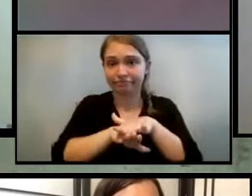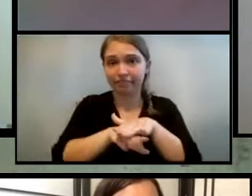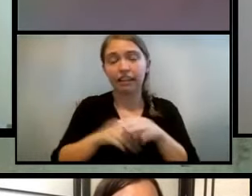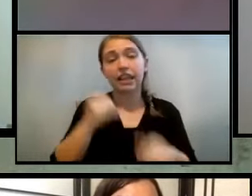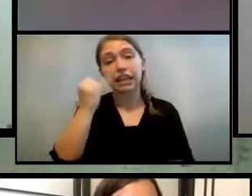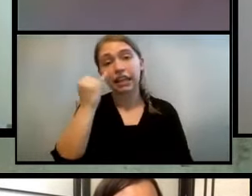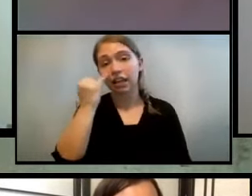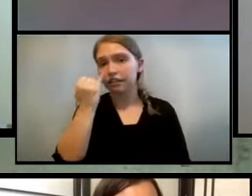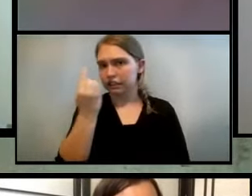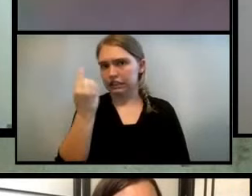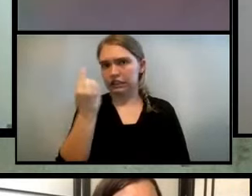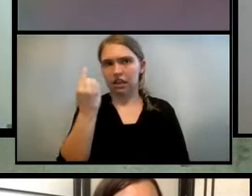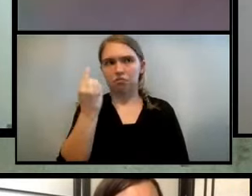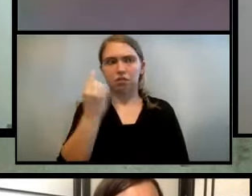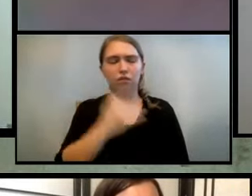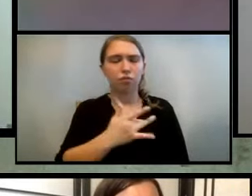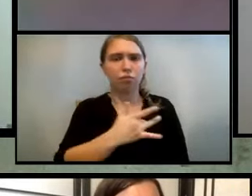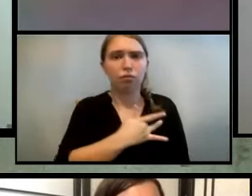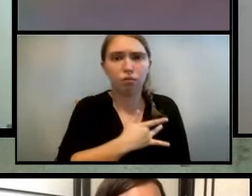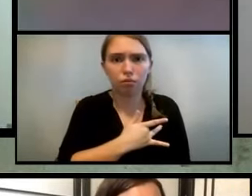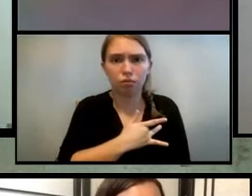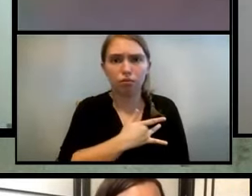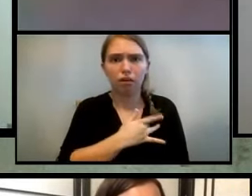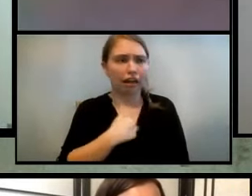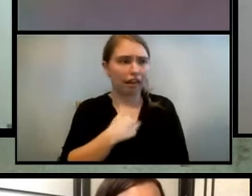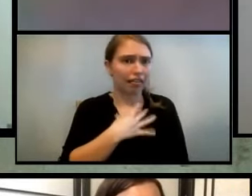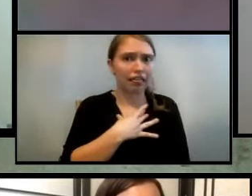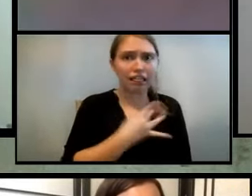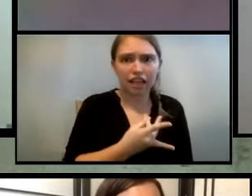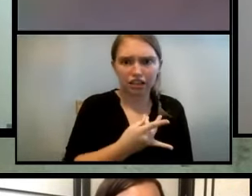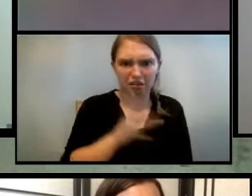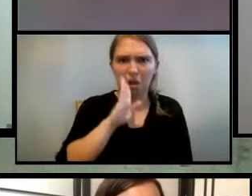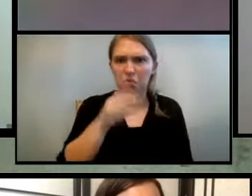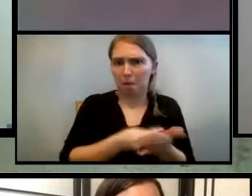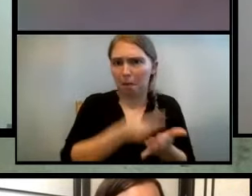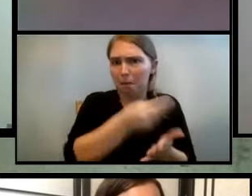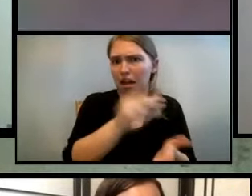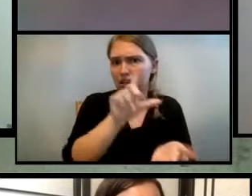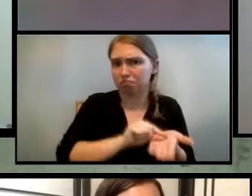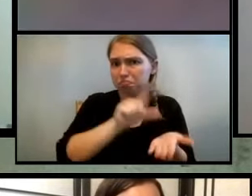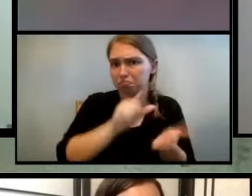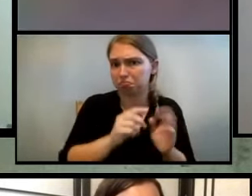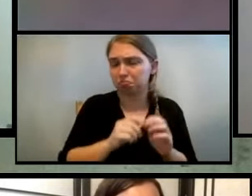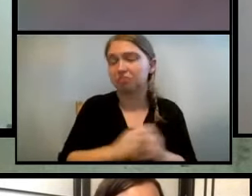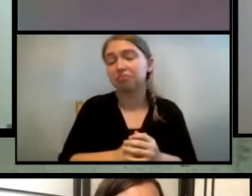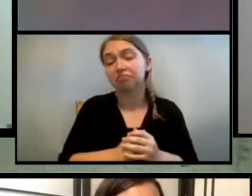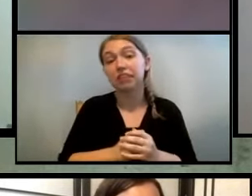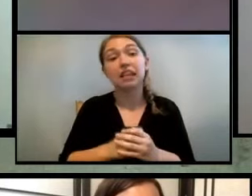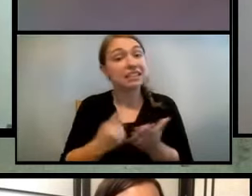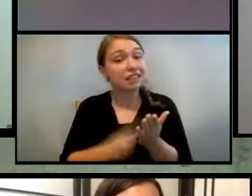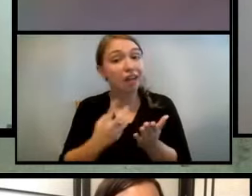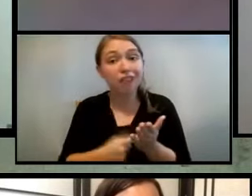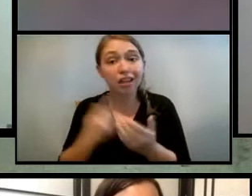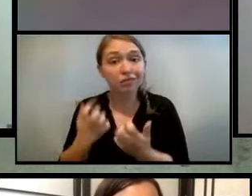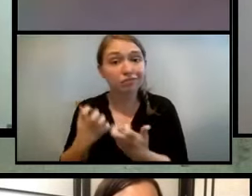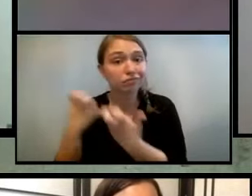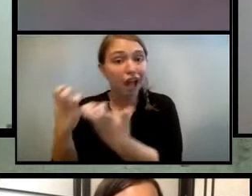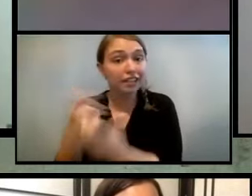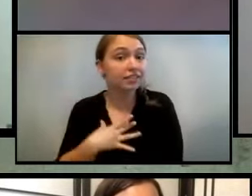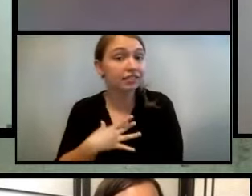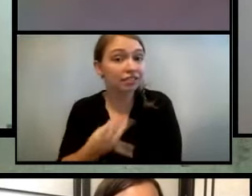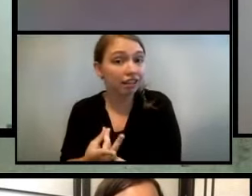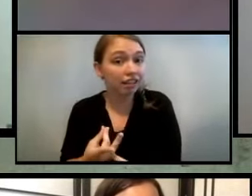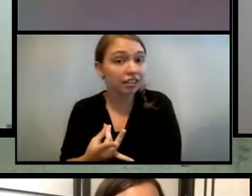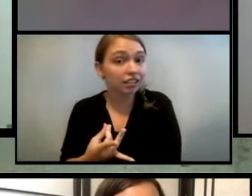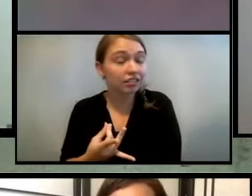me or engages me, I put it out there. And sometimes the readership likes it. Sometimes when I take a bit